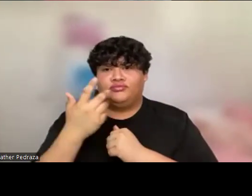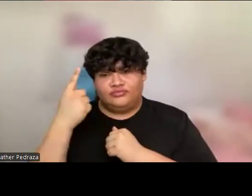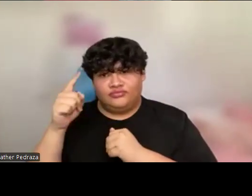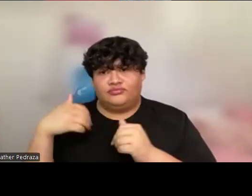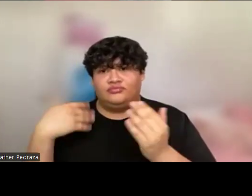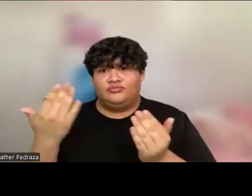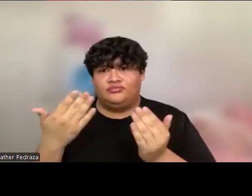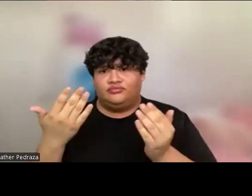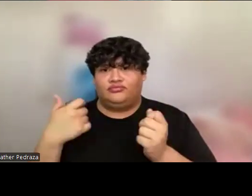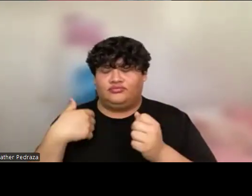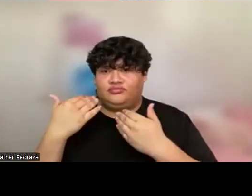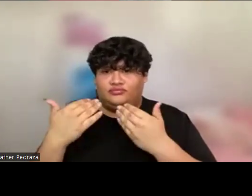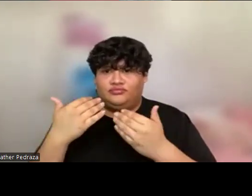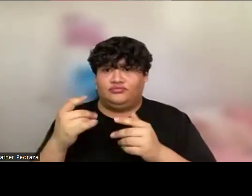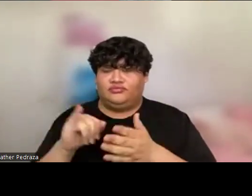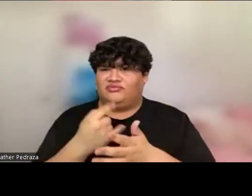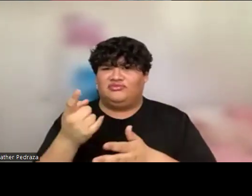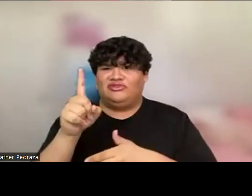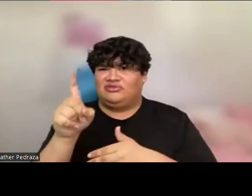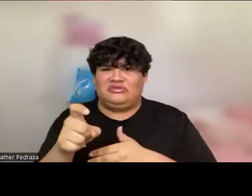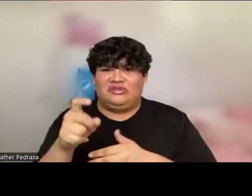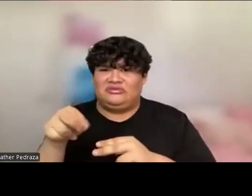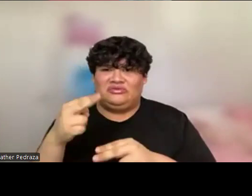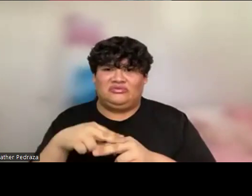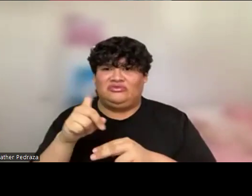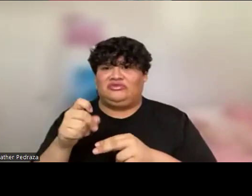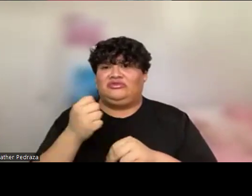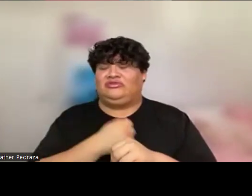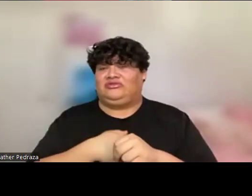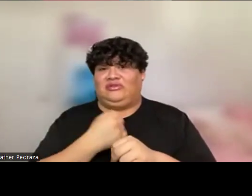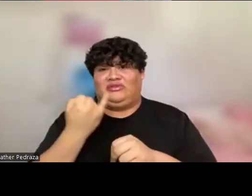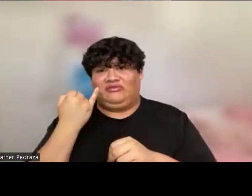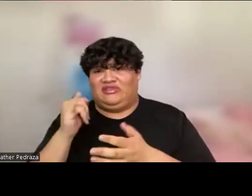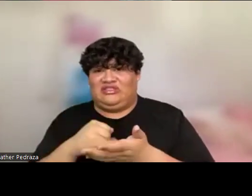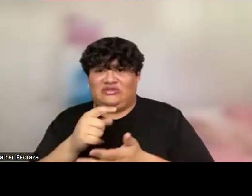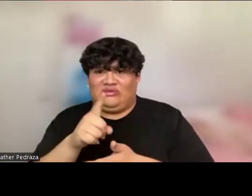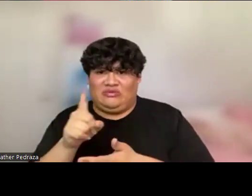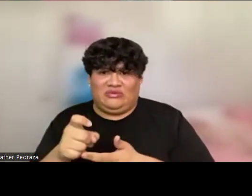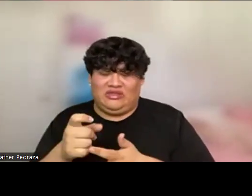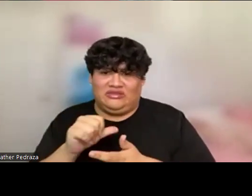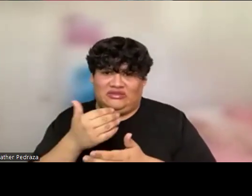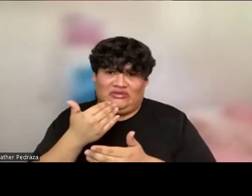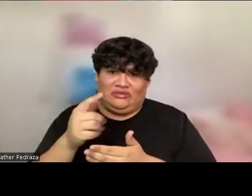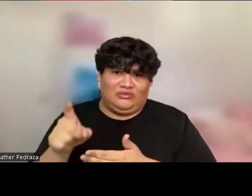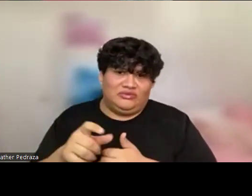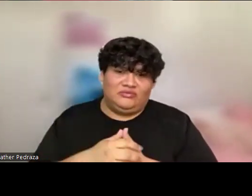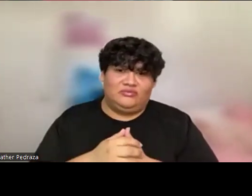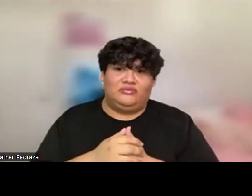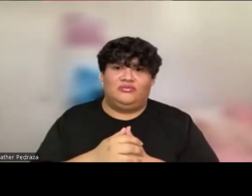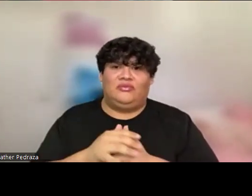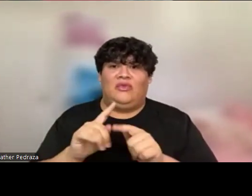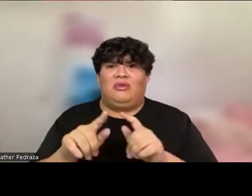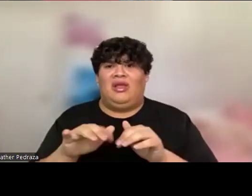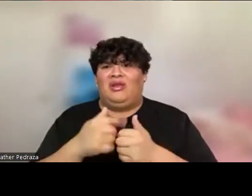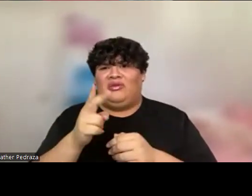be here. And this is a remedial question, and I apologize for my ignorance. But how do